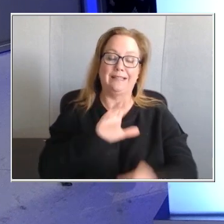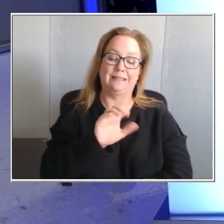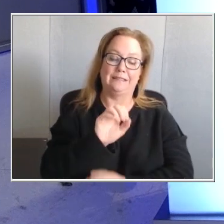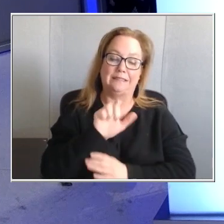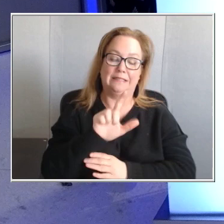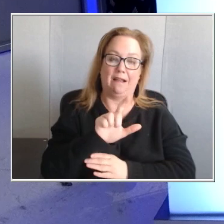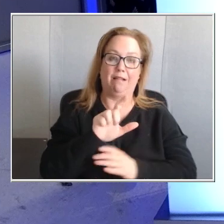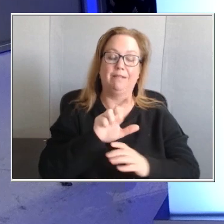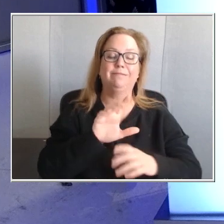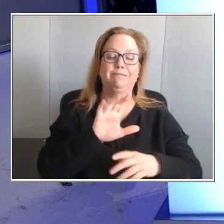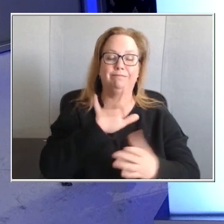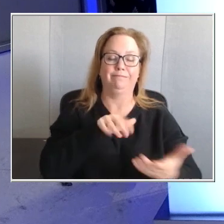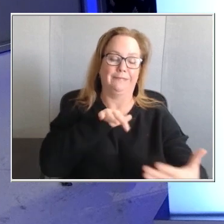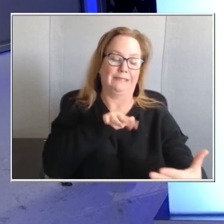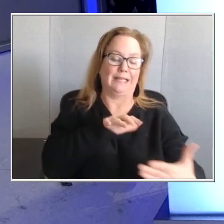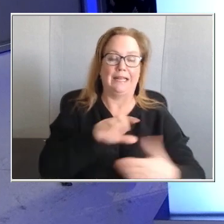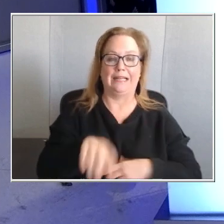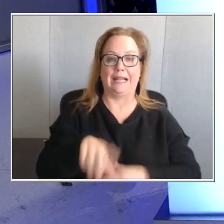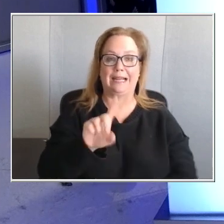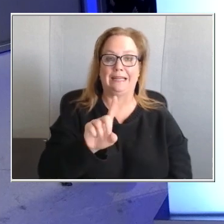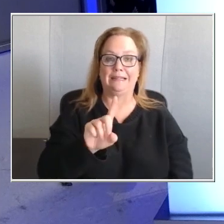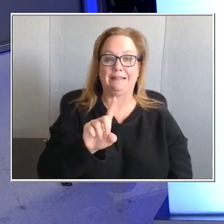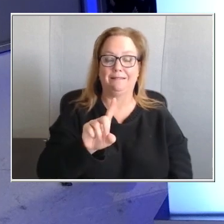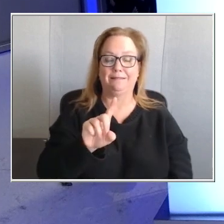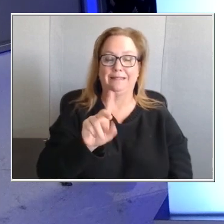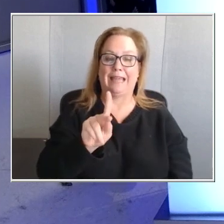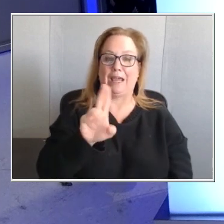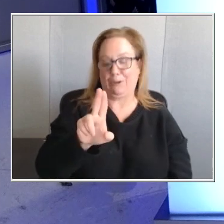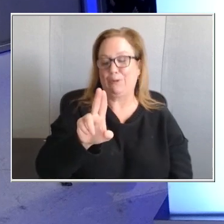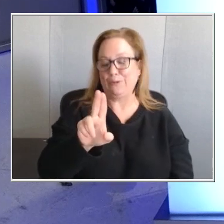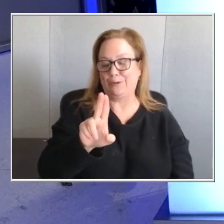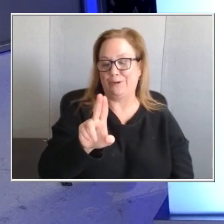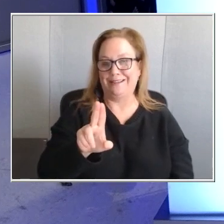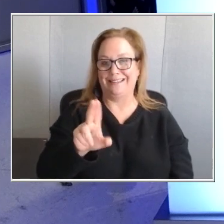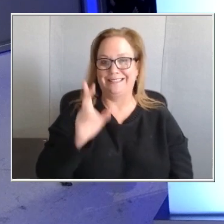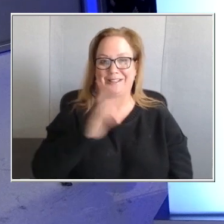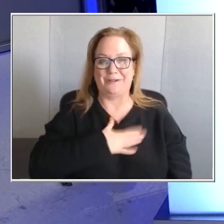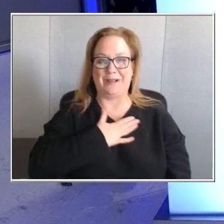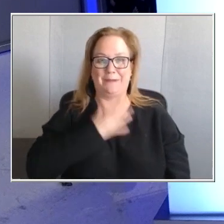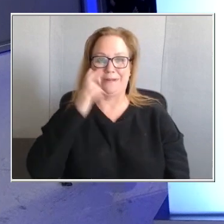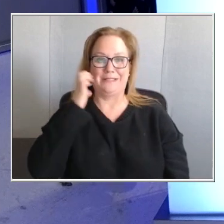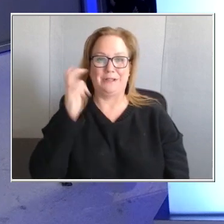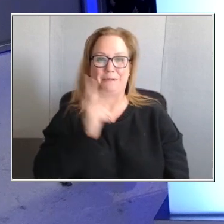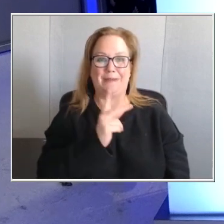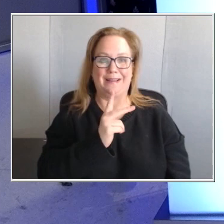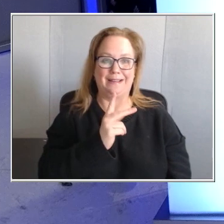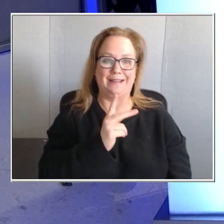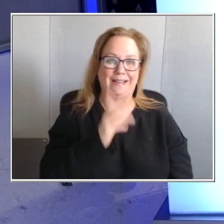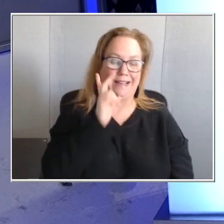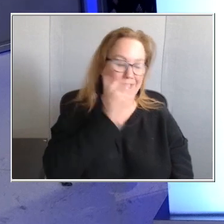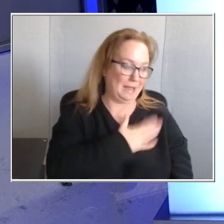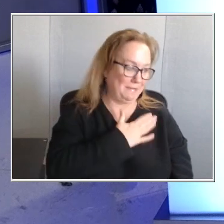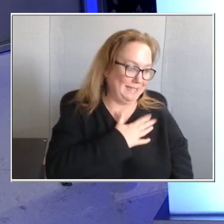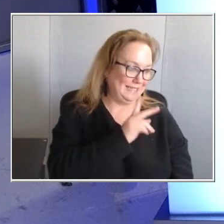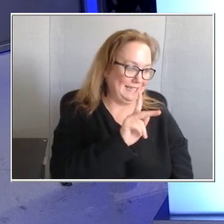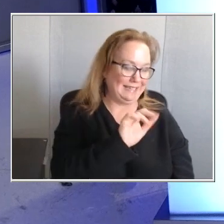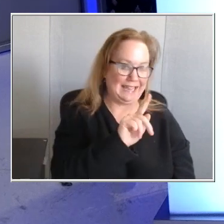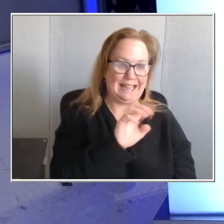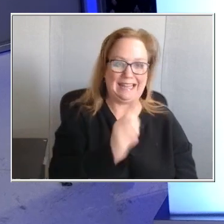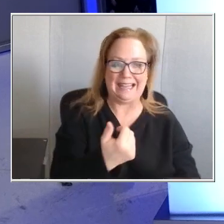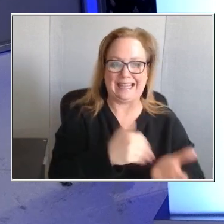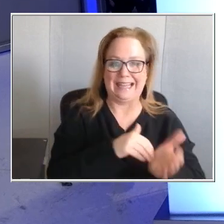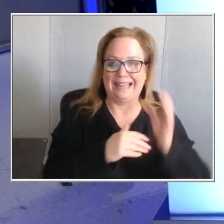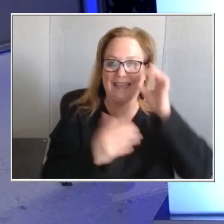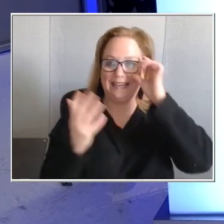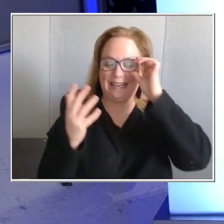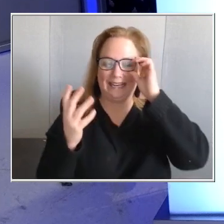at the University of Kansas Cancer Center. So glad to see you two back together. Great to see you, Jess. Oh, and good. Certainly great to see Katie. I know, right here in the